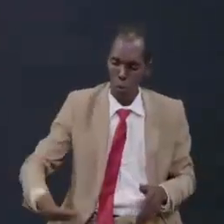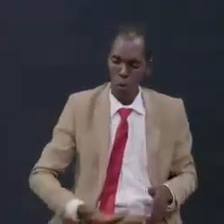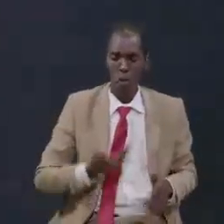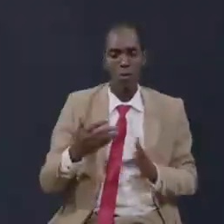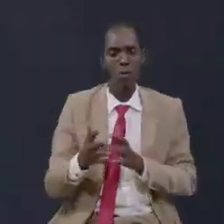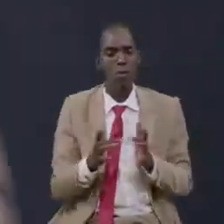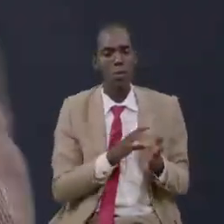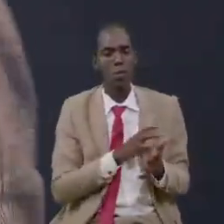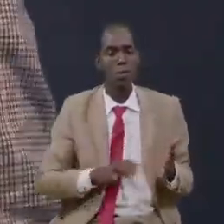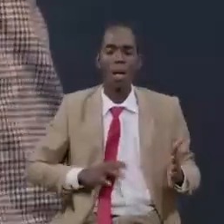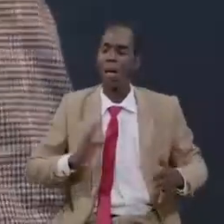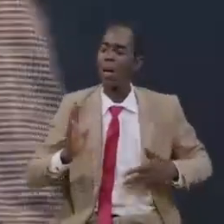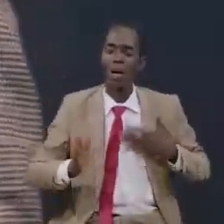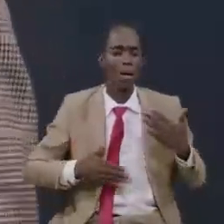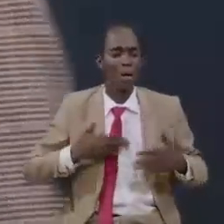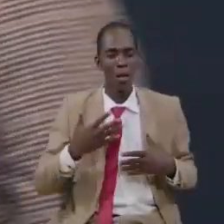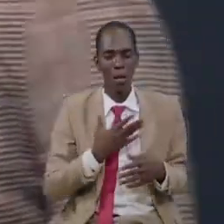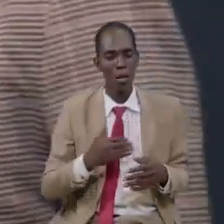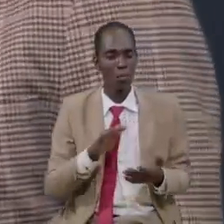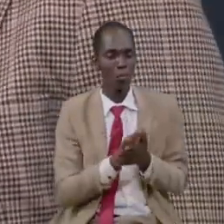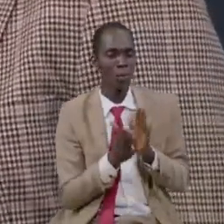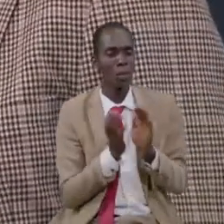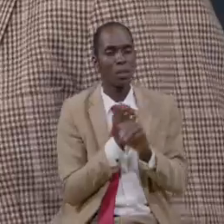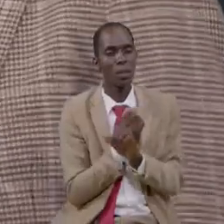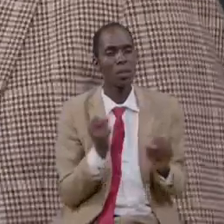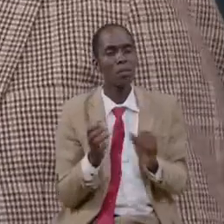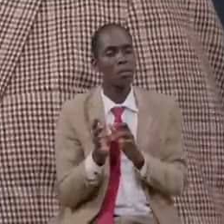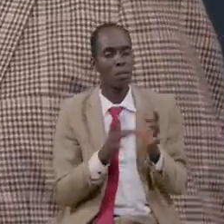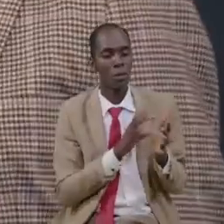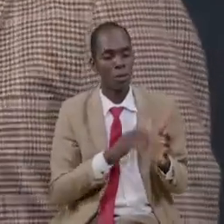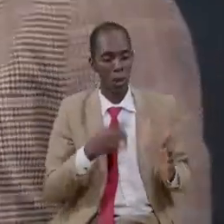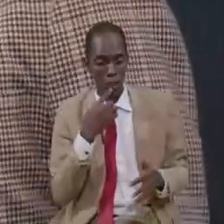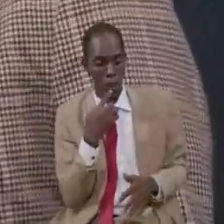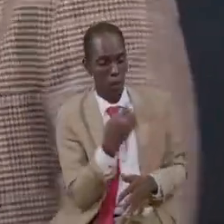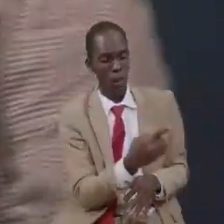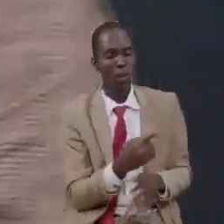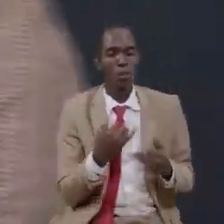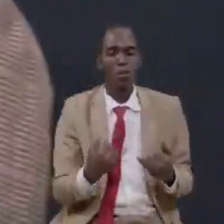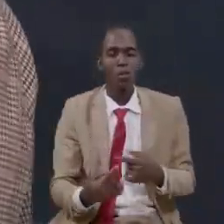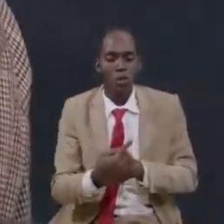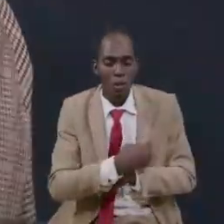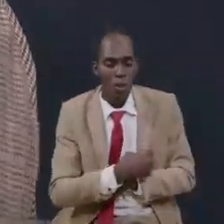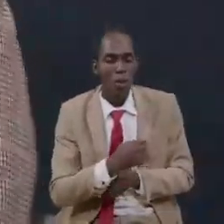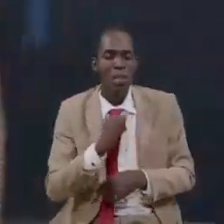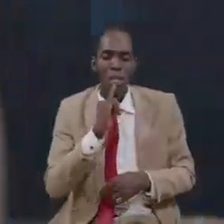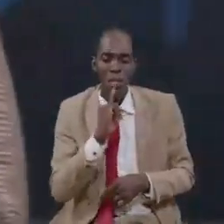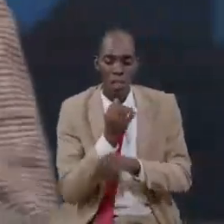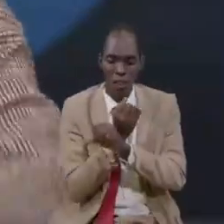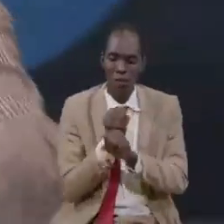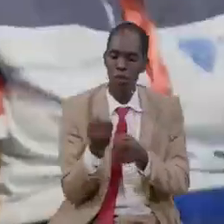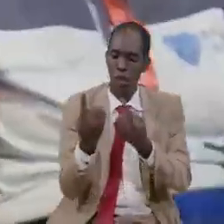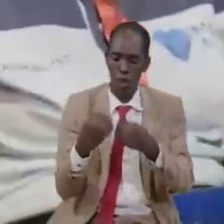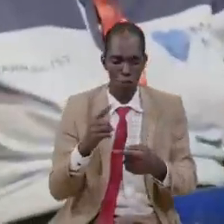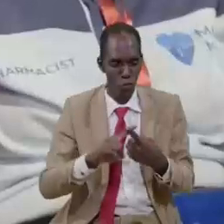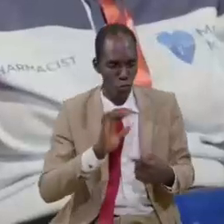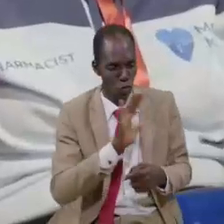was justified. And Jesus said, today, is salvation come to this house,